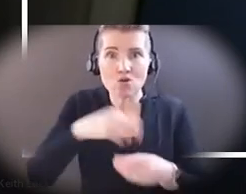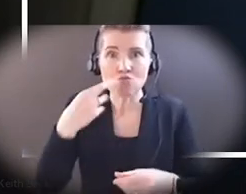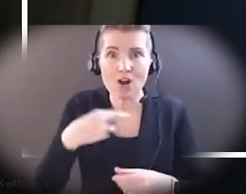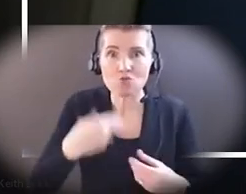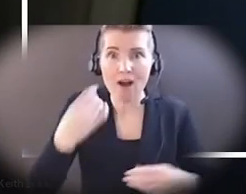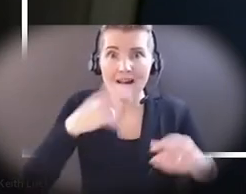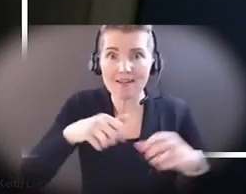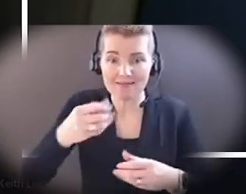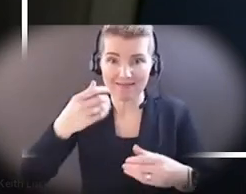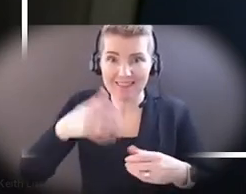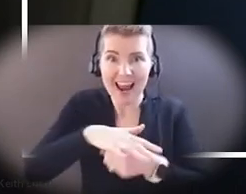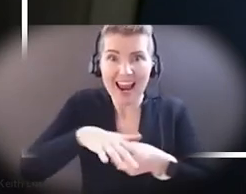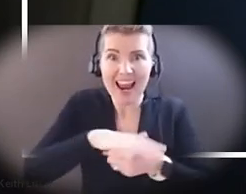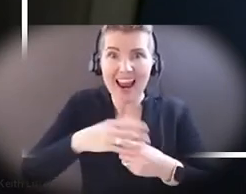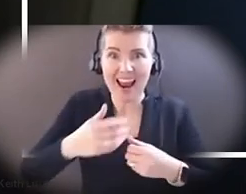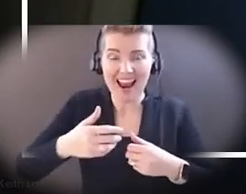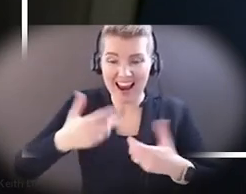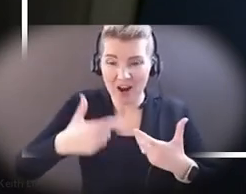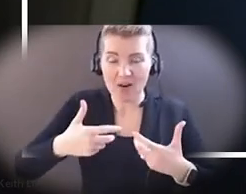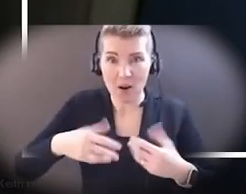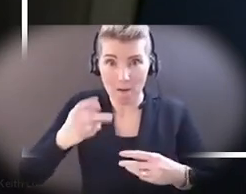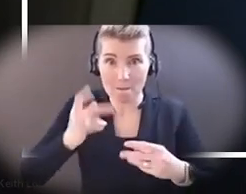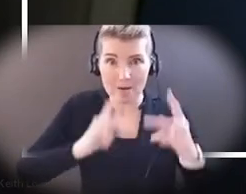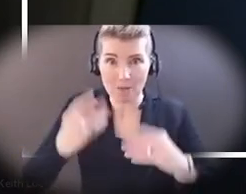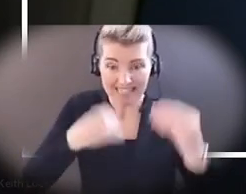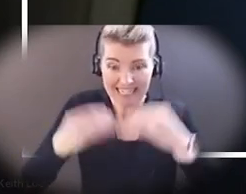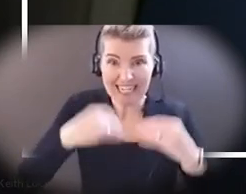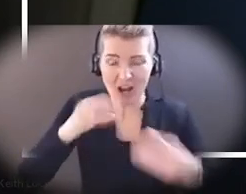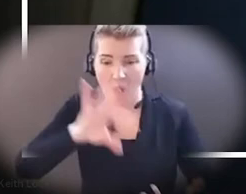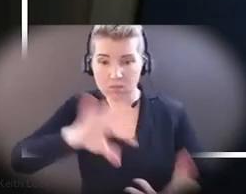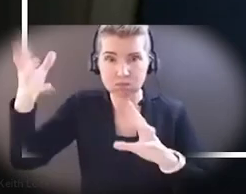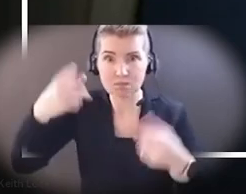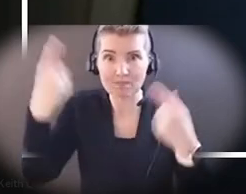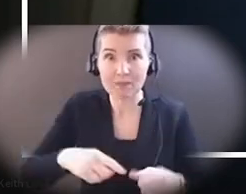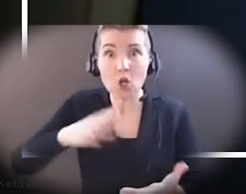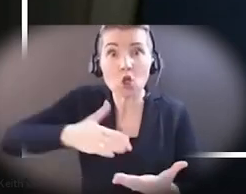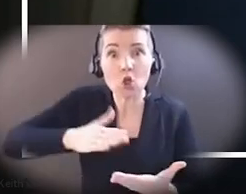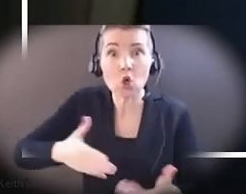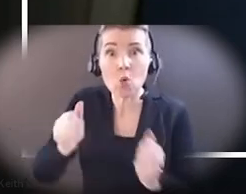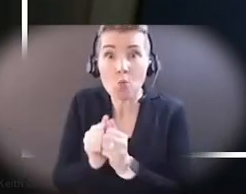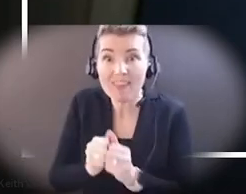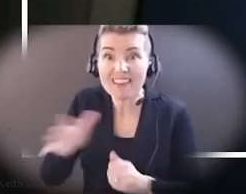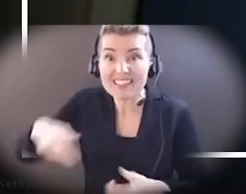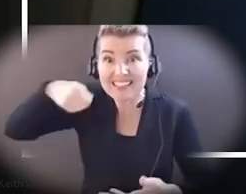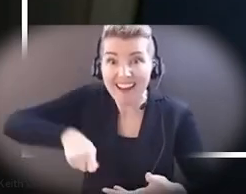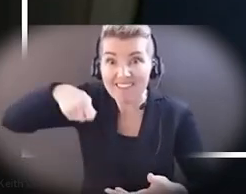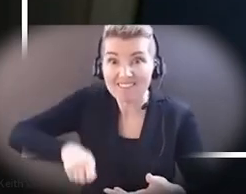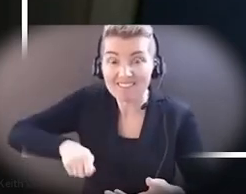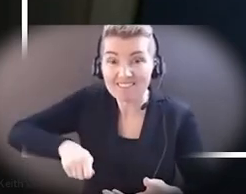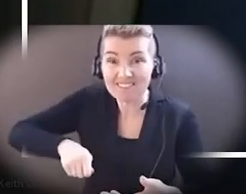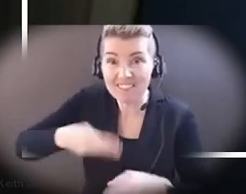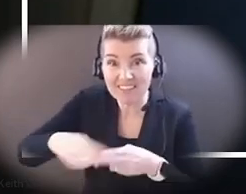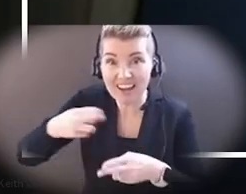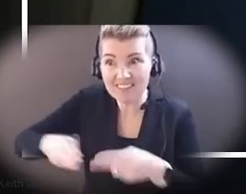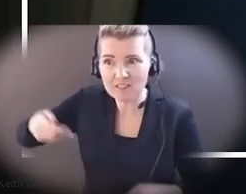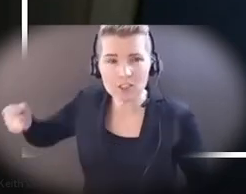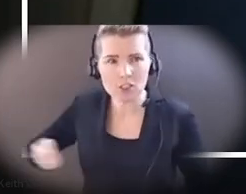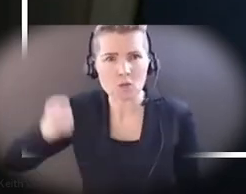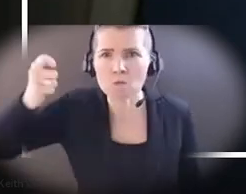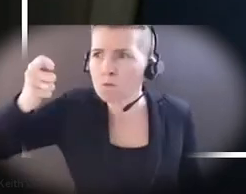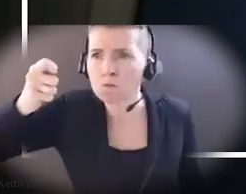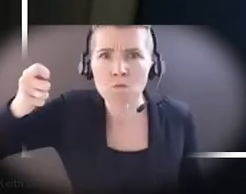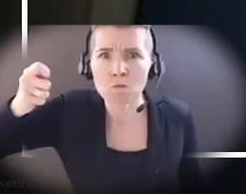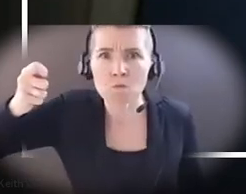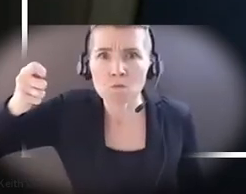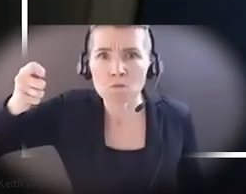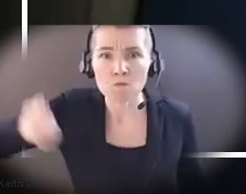deal with it. And that was the way it was back in the day, in those days. Yeah,